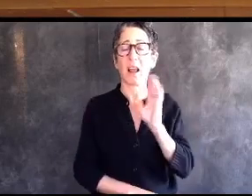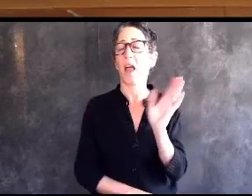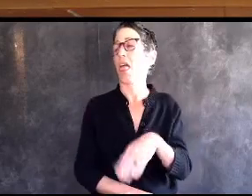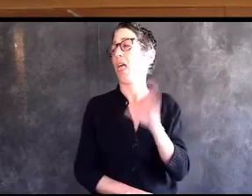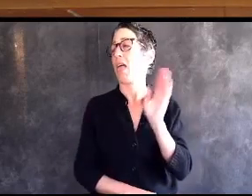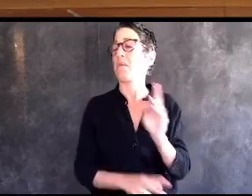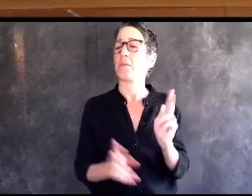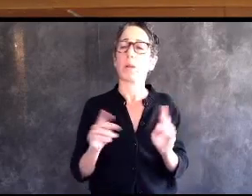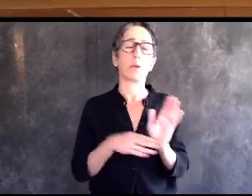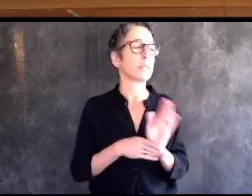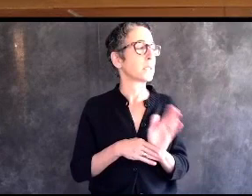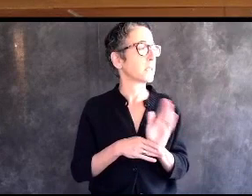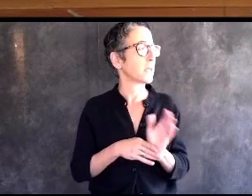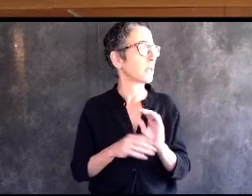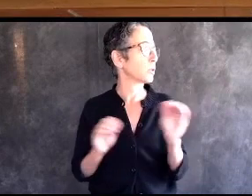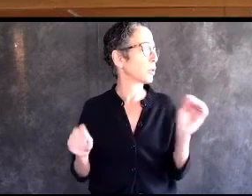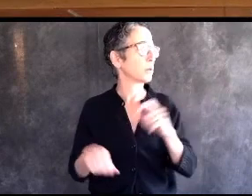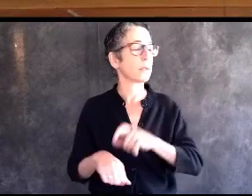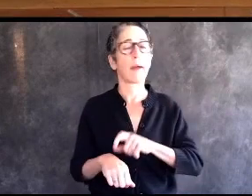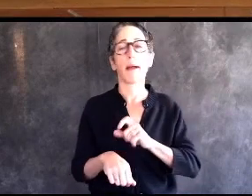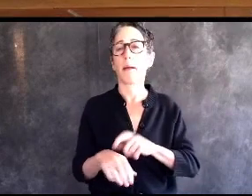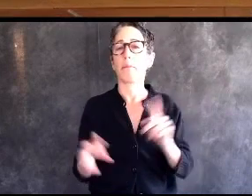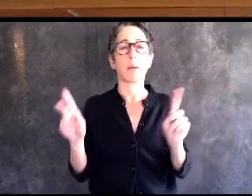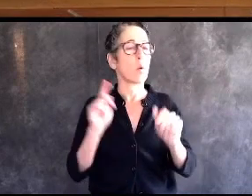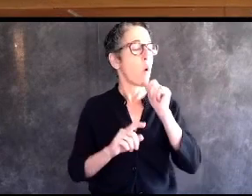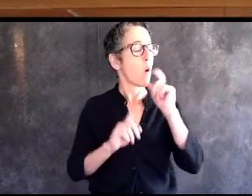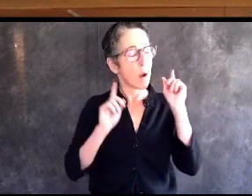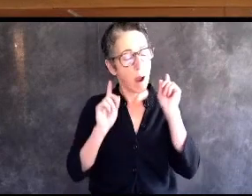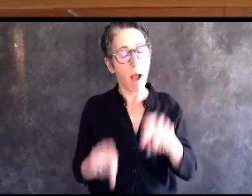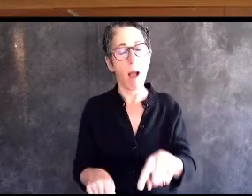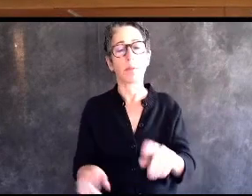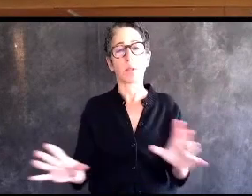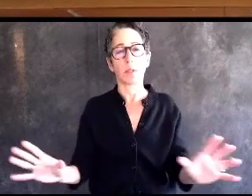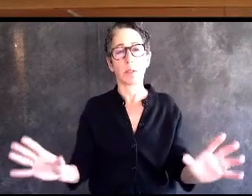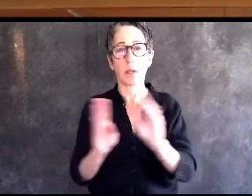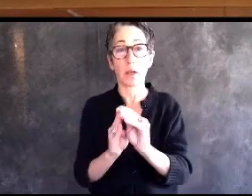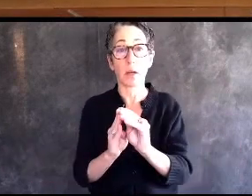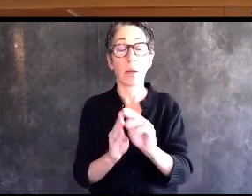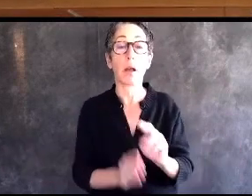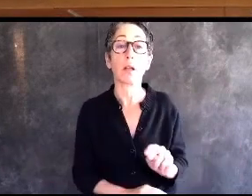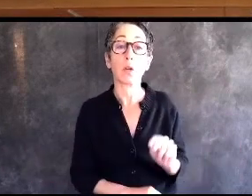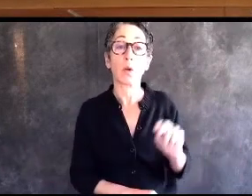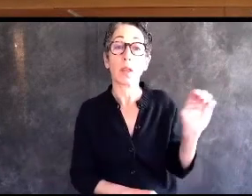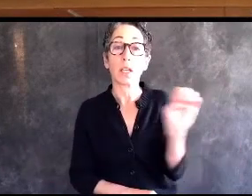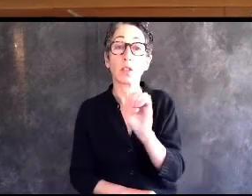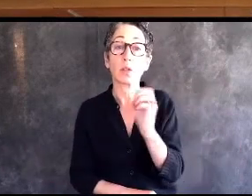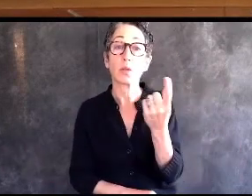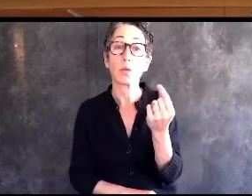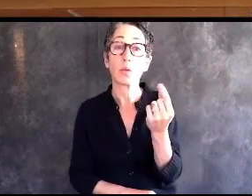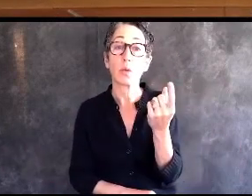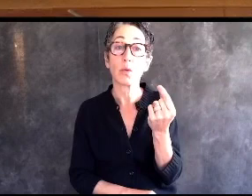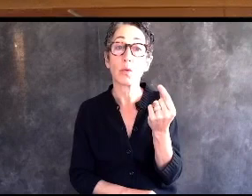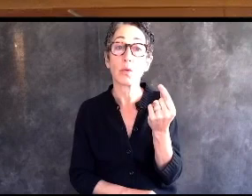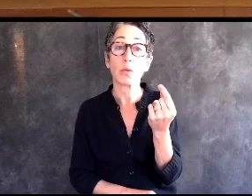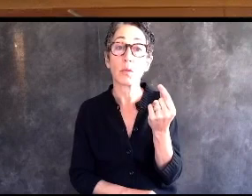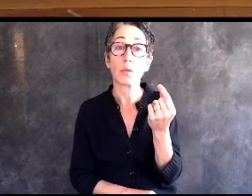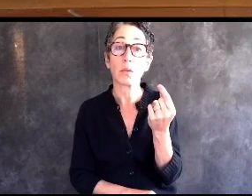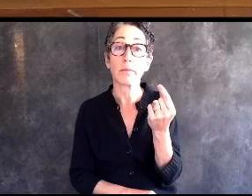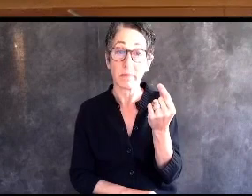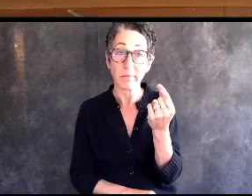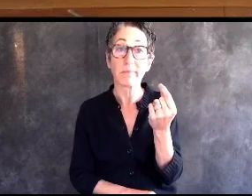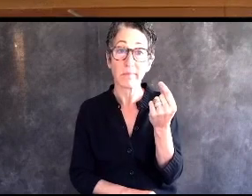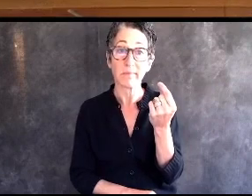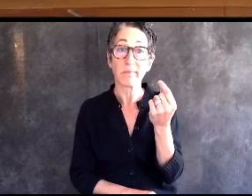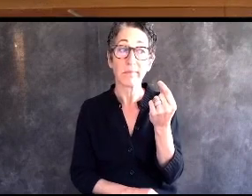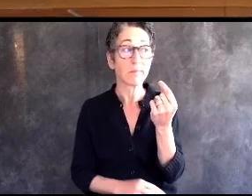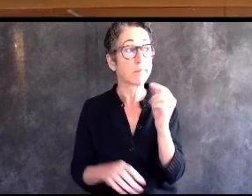to do this. And in true Northeastern fashion, we got an incredible number of proposals for talks